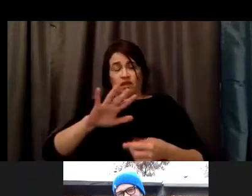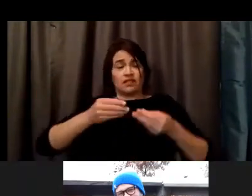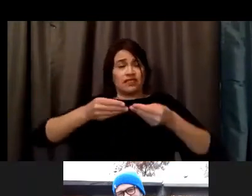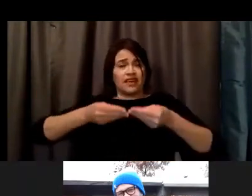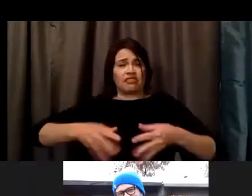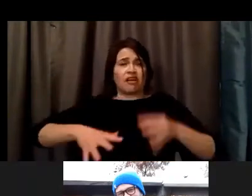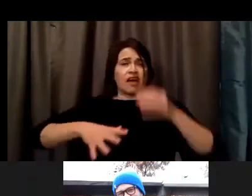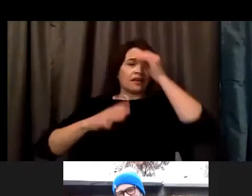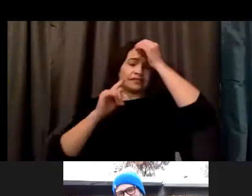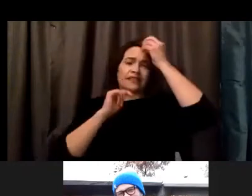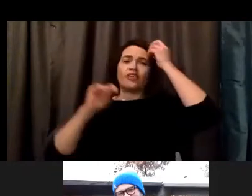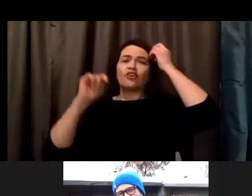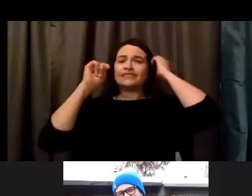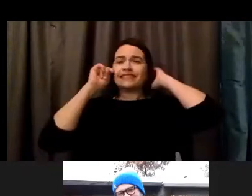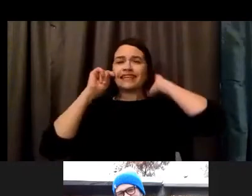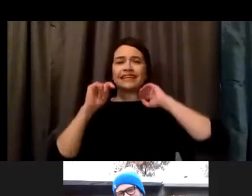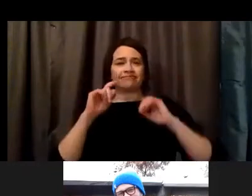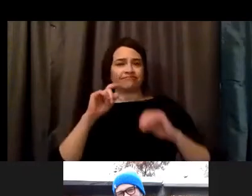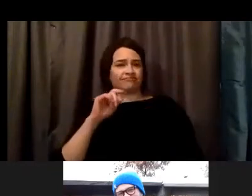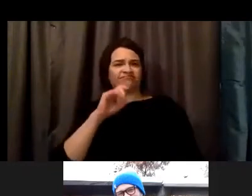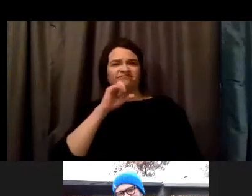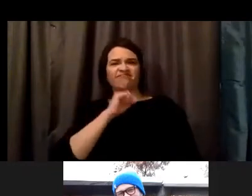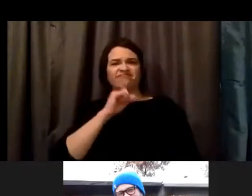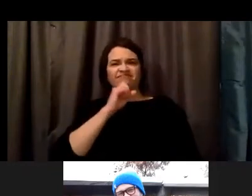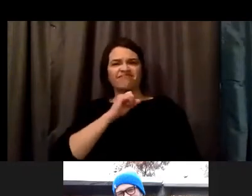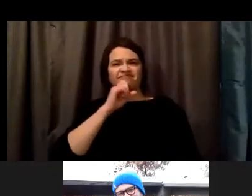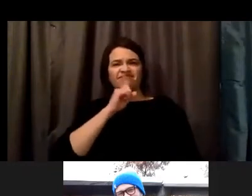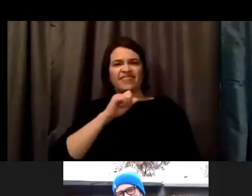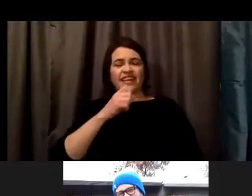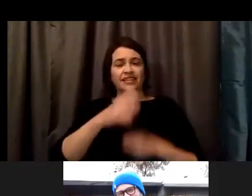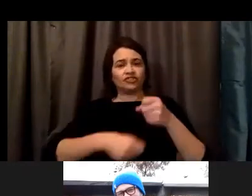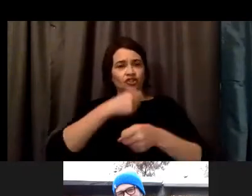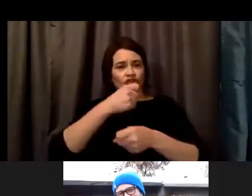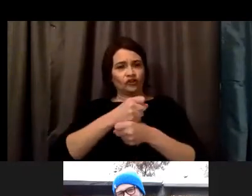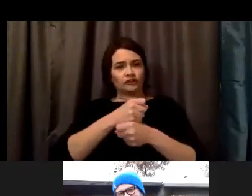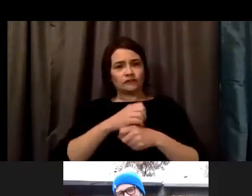here when they were 14 years of age,